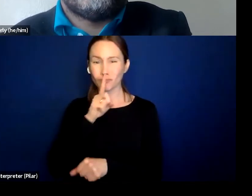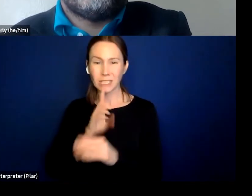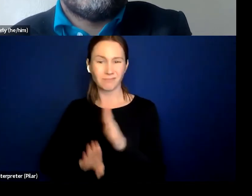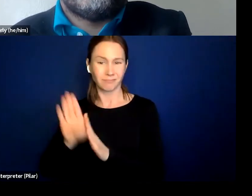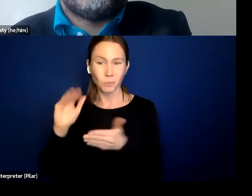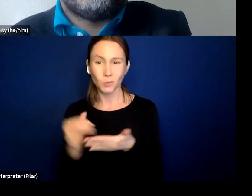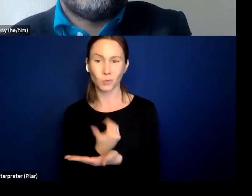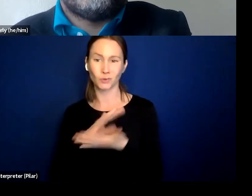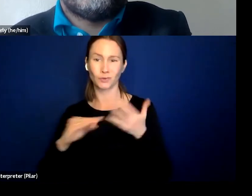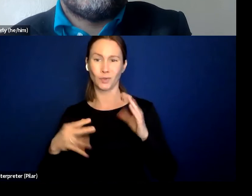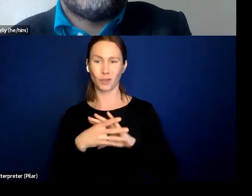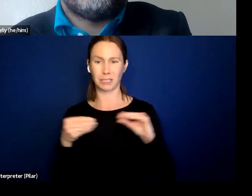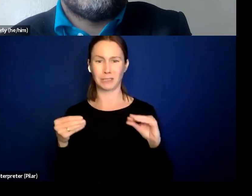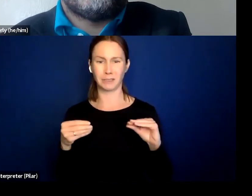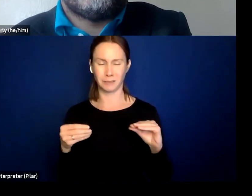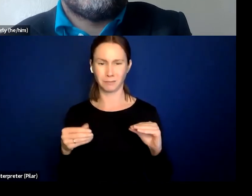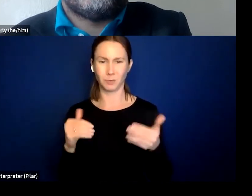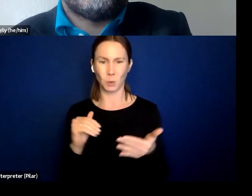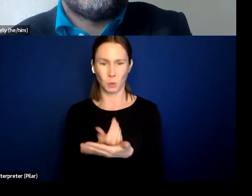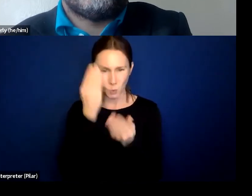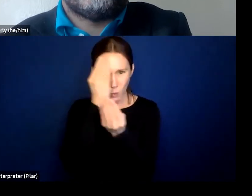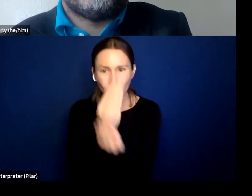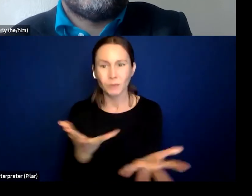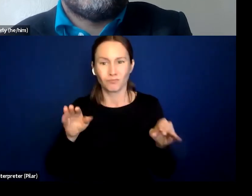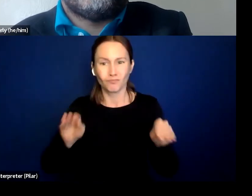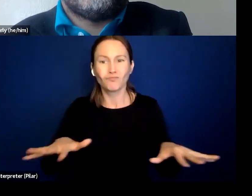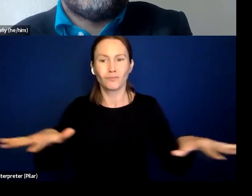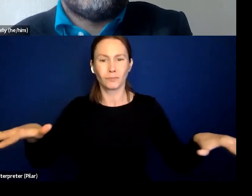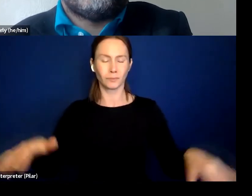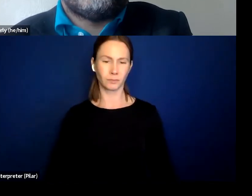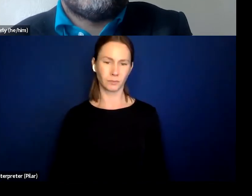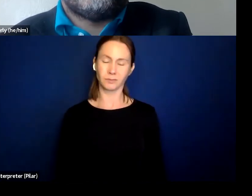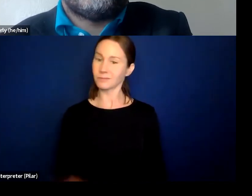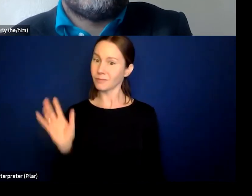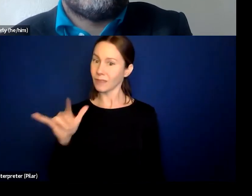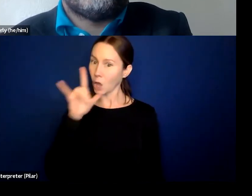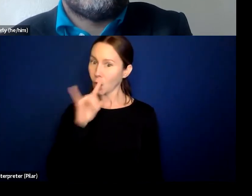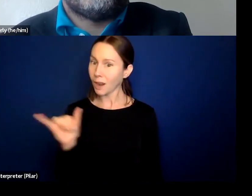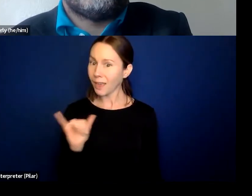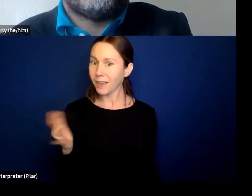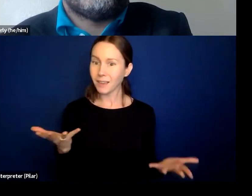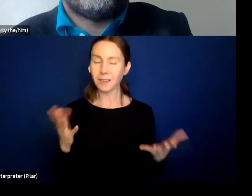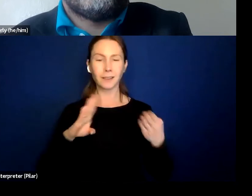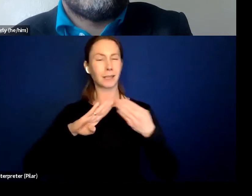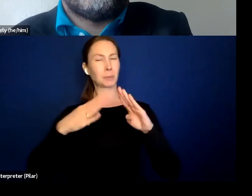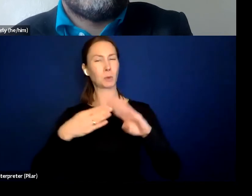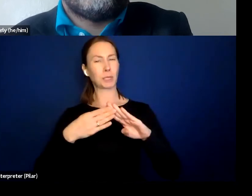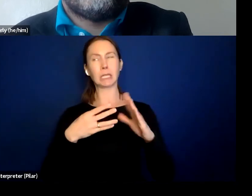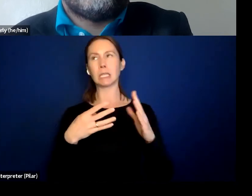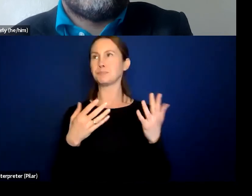stories and narratives. And so what that looks like is a community that's, for